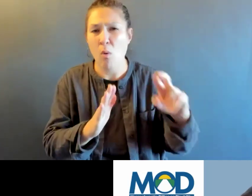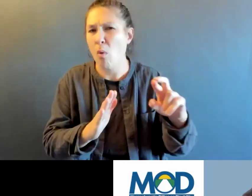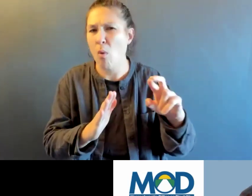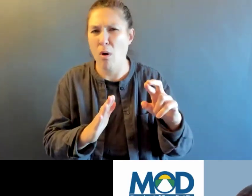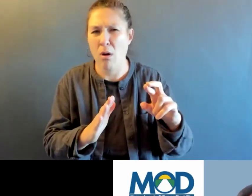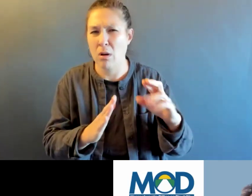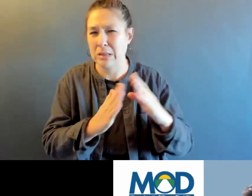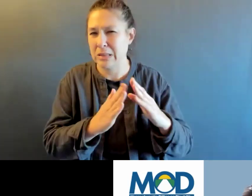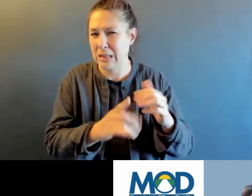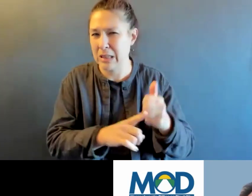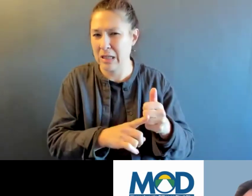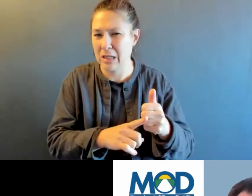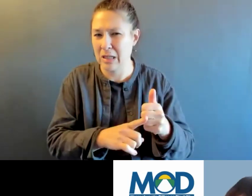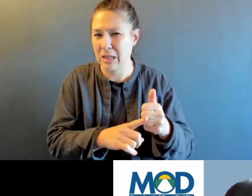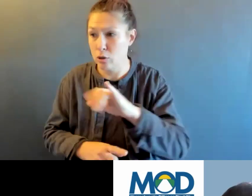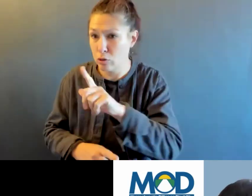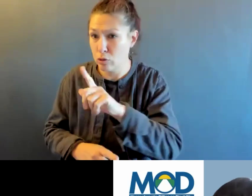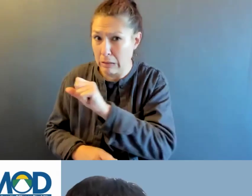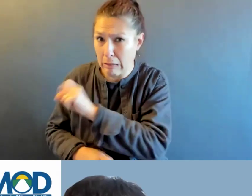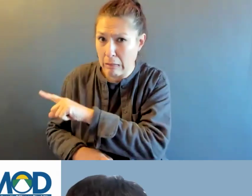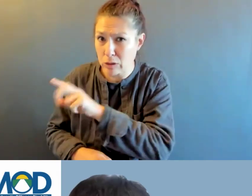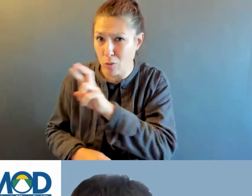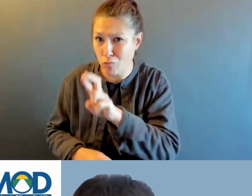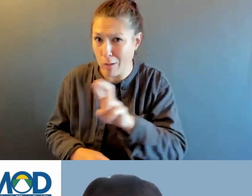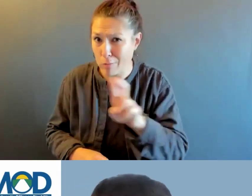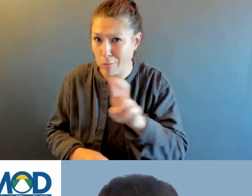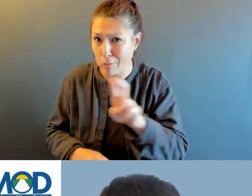I might have to go to Julia for the Robert's rules, but I think typically